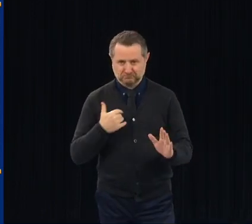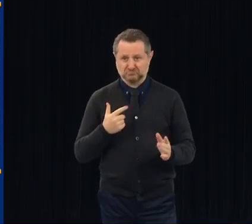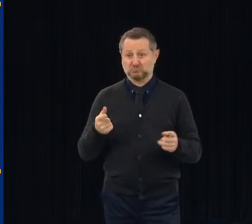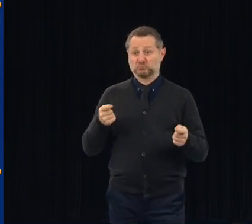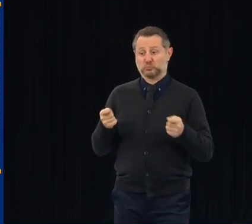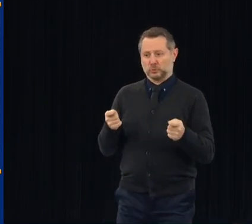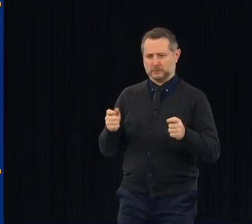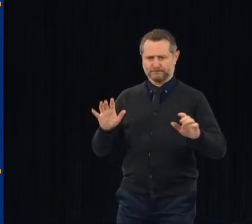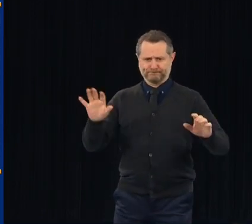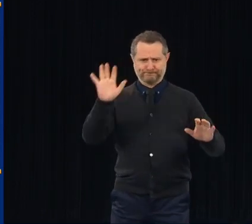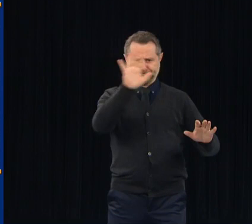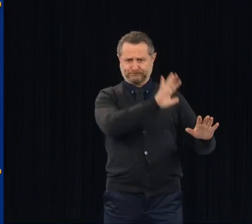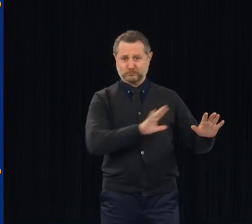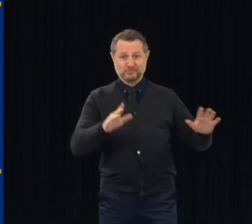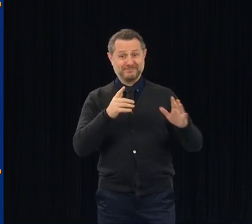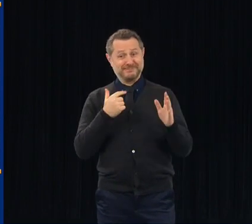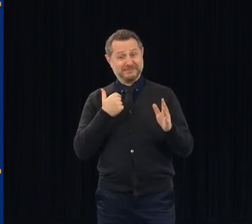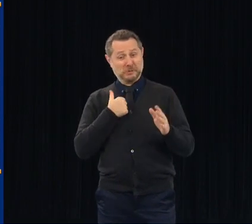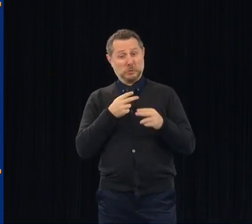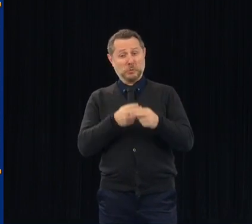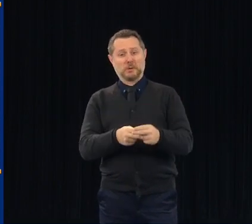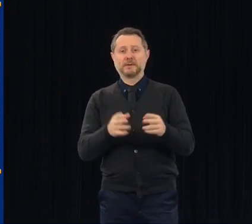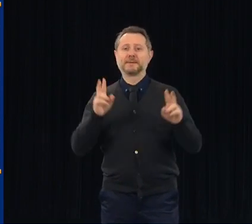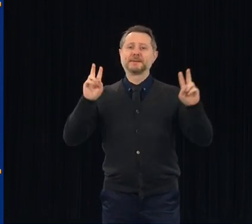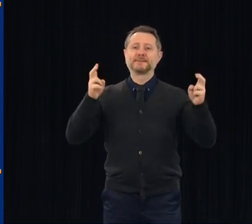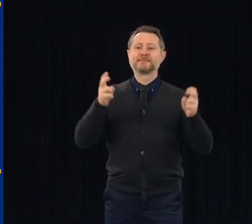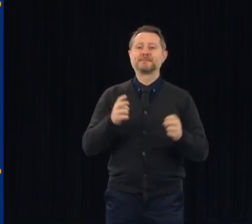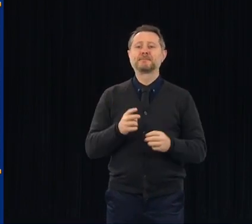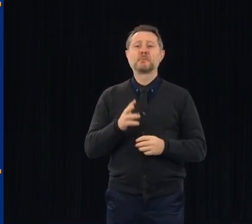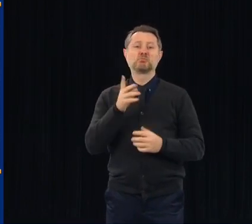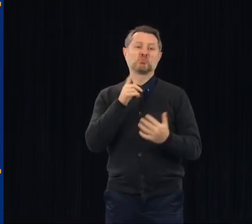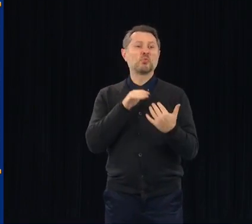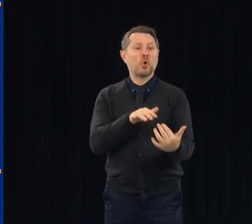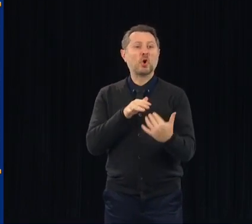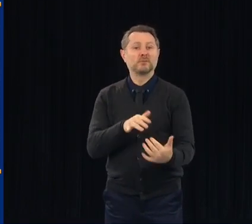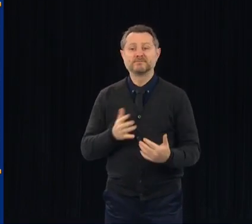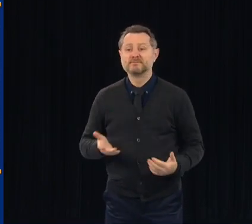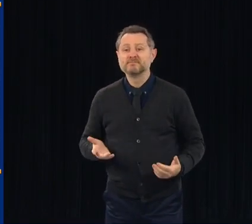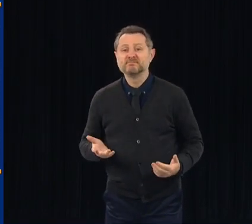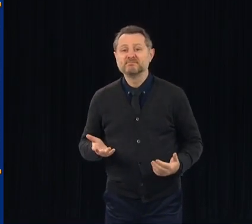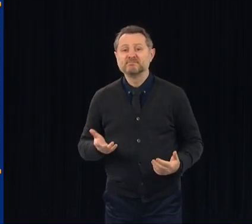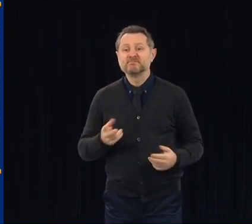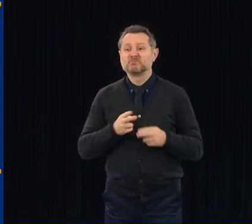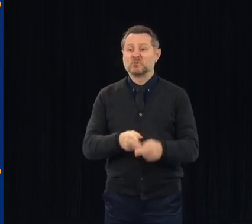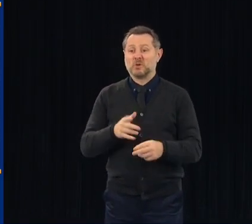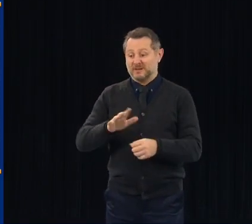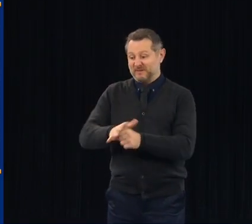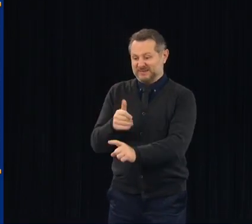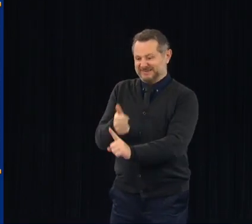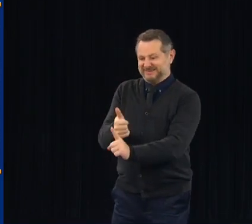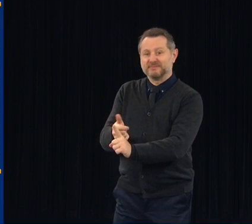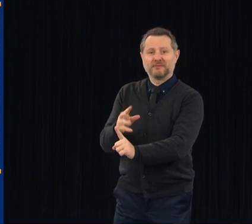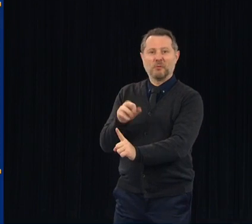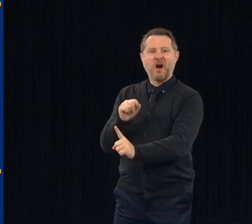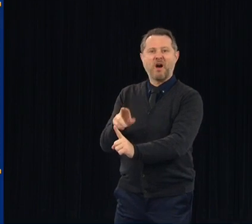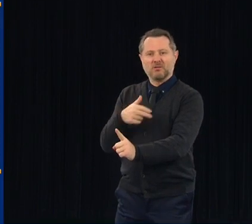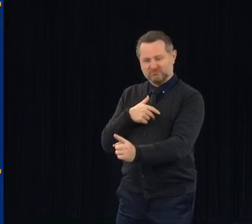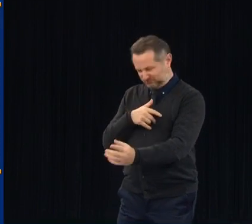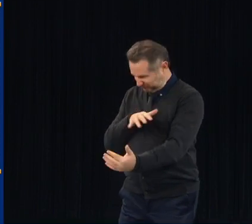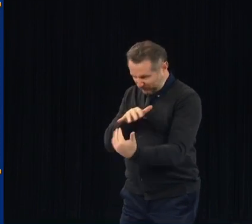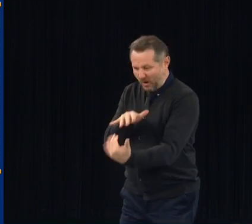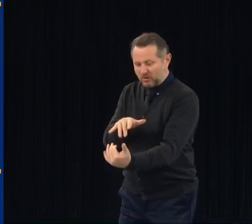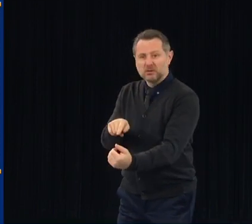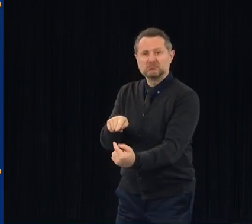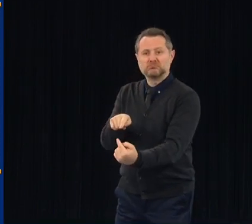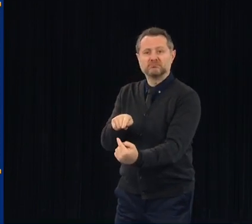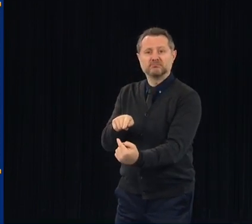says this is wartime. It is a war, and the virus is the enemy, where New York, help New York